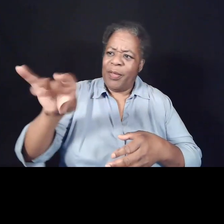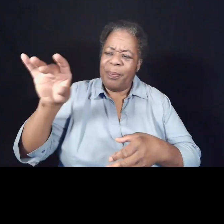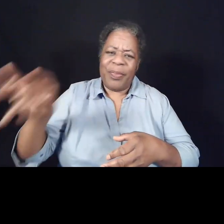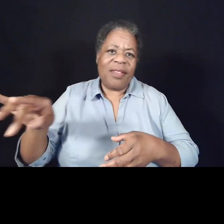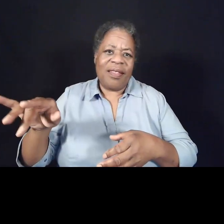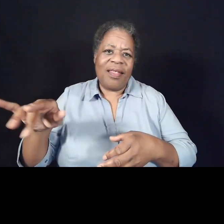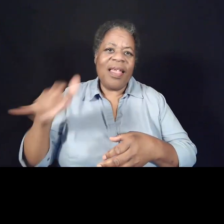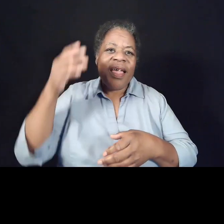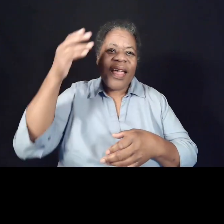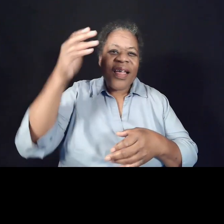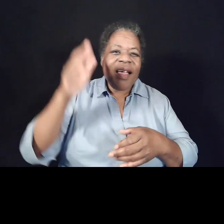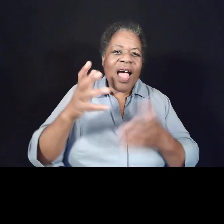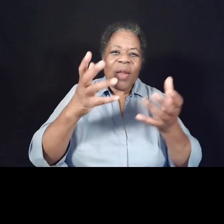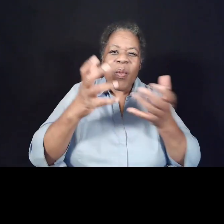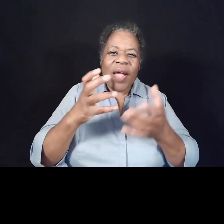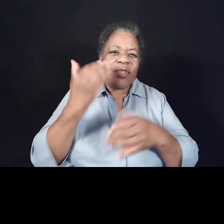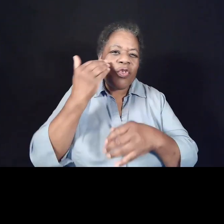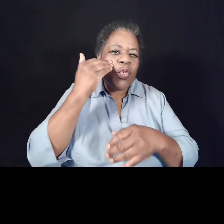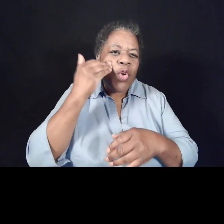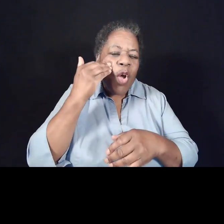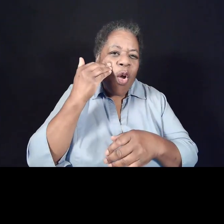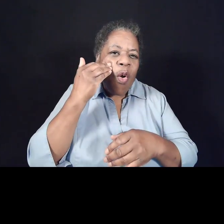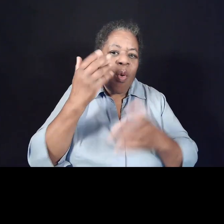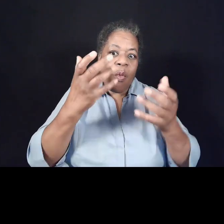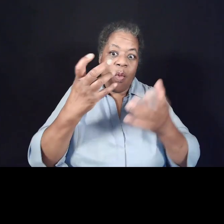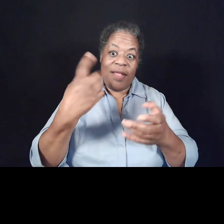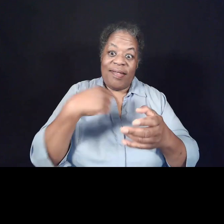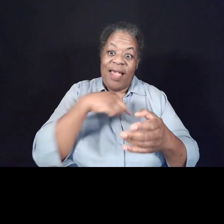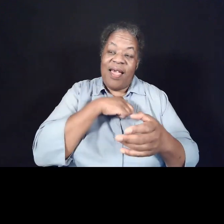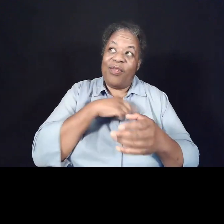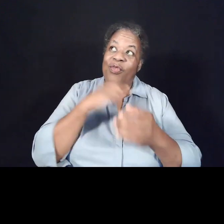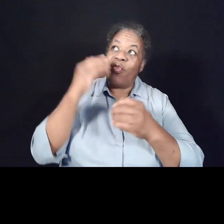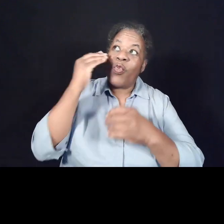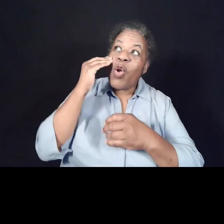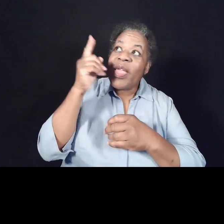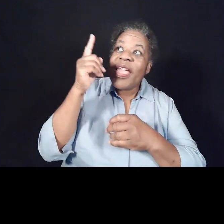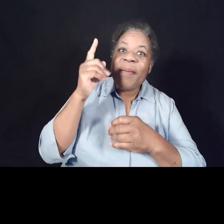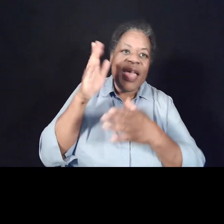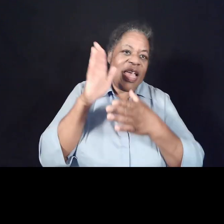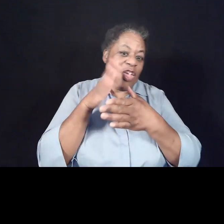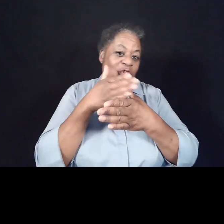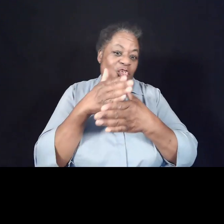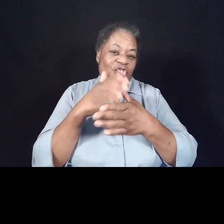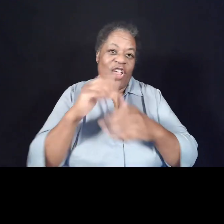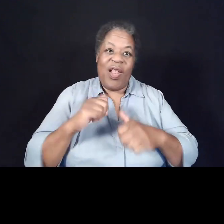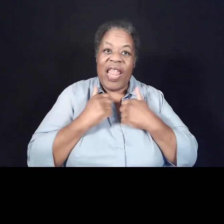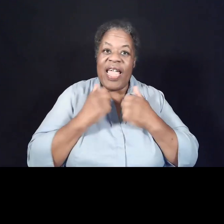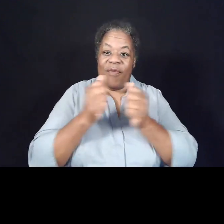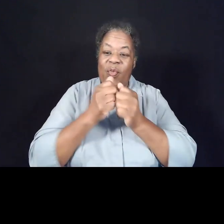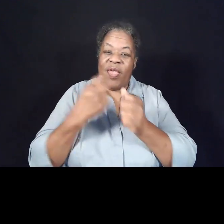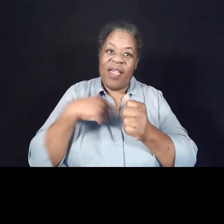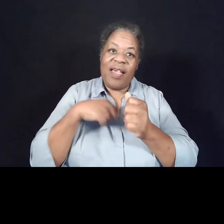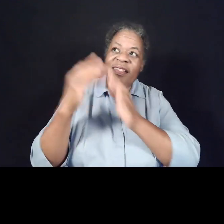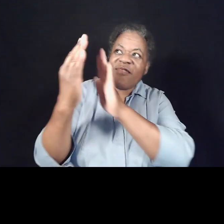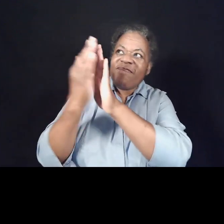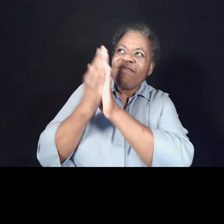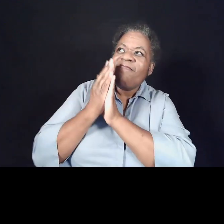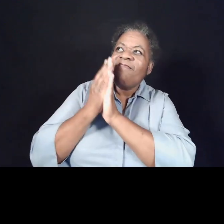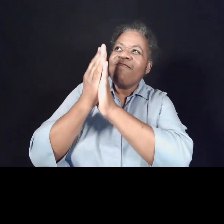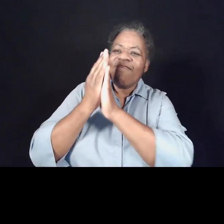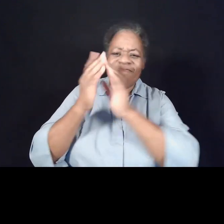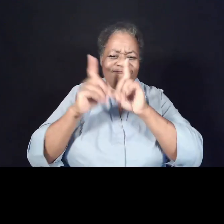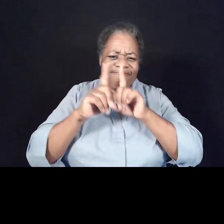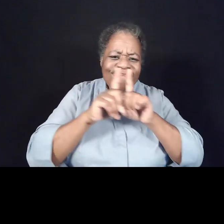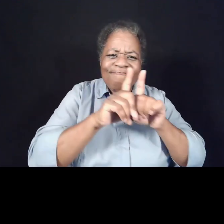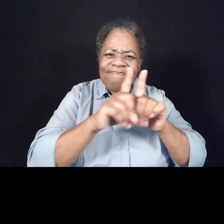God longs to know and be known by us, to share all of life with us, and for us to share all of